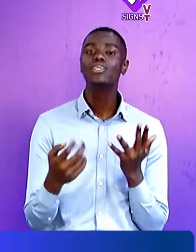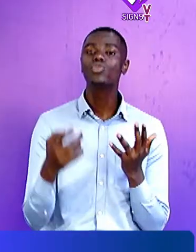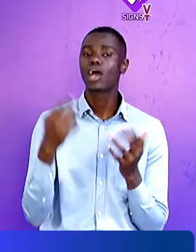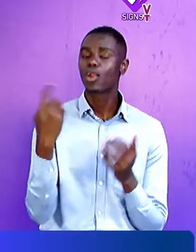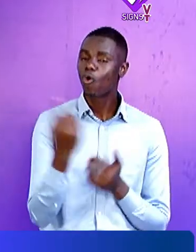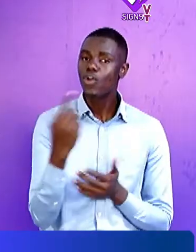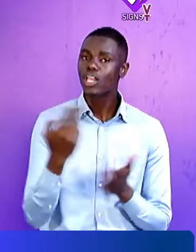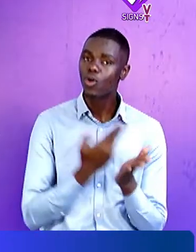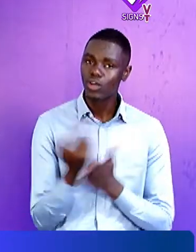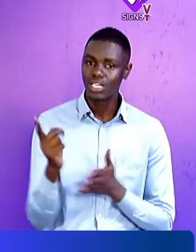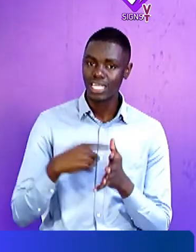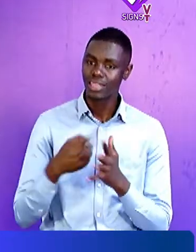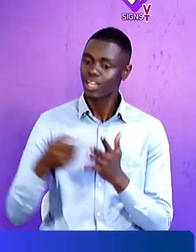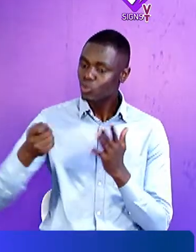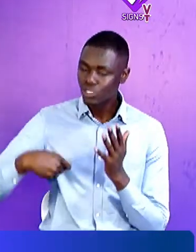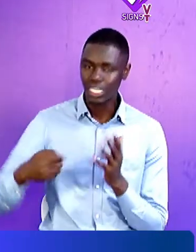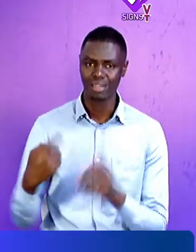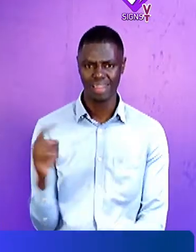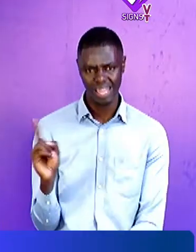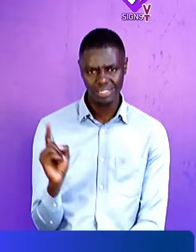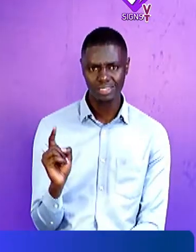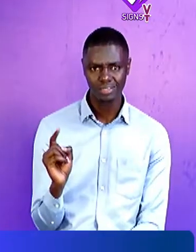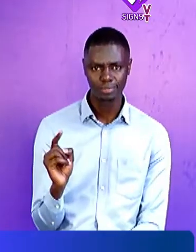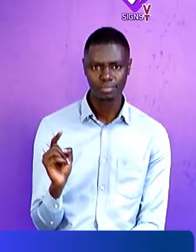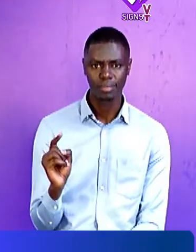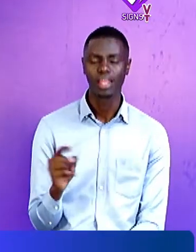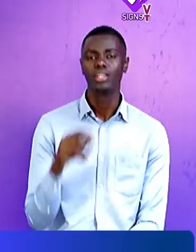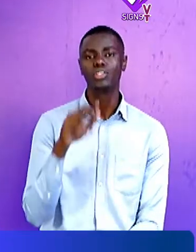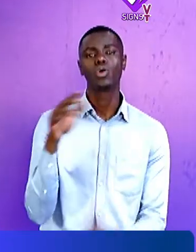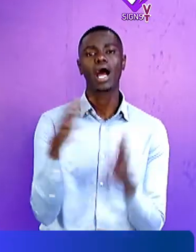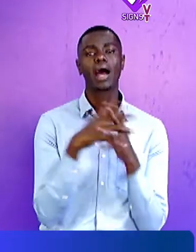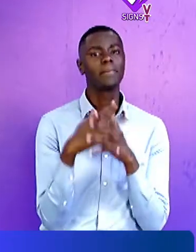by signing it, isn't it? So